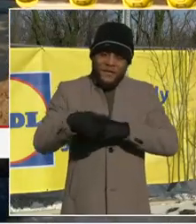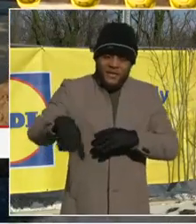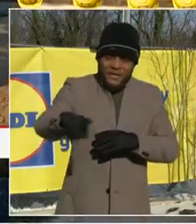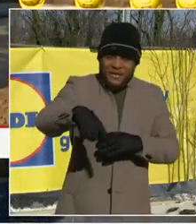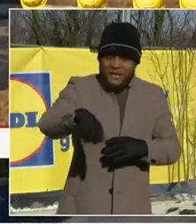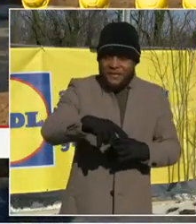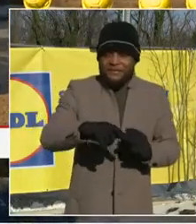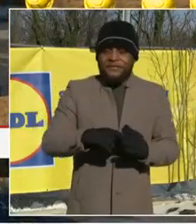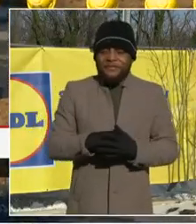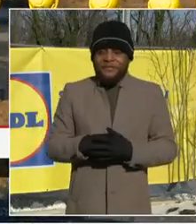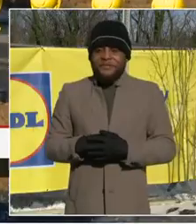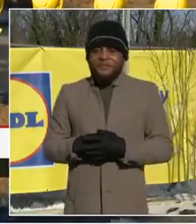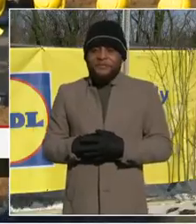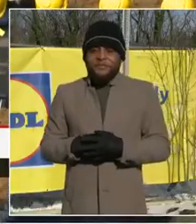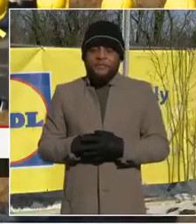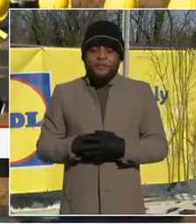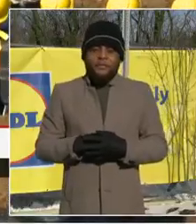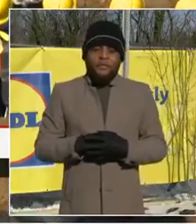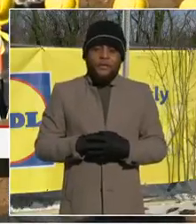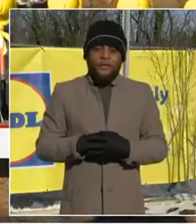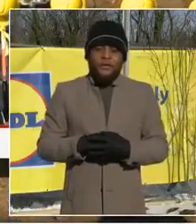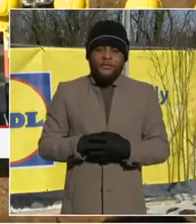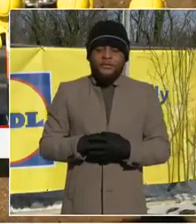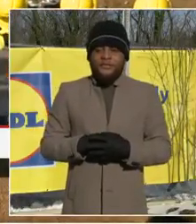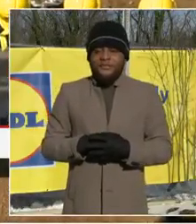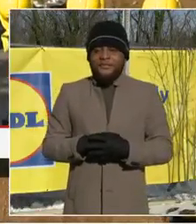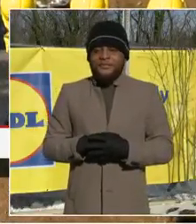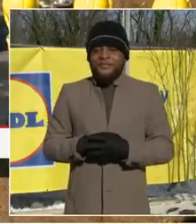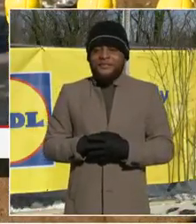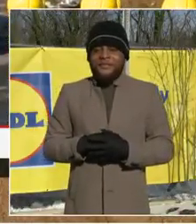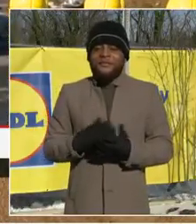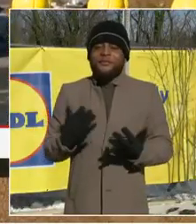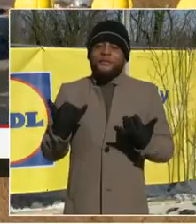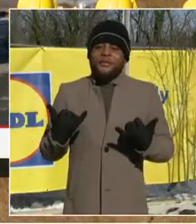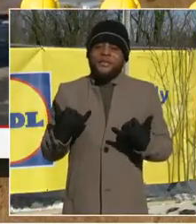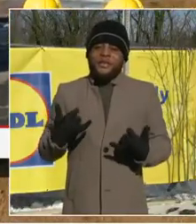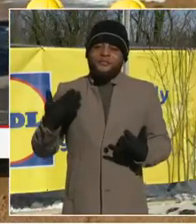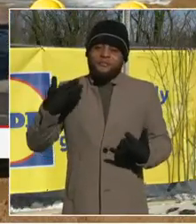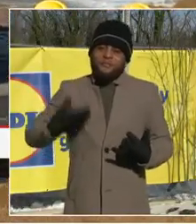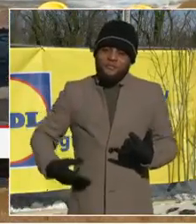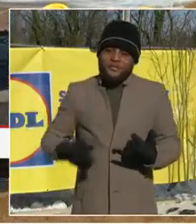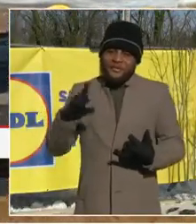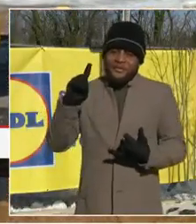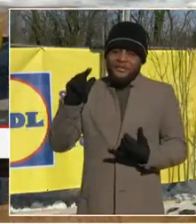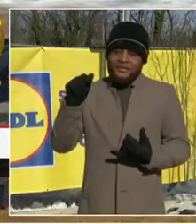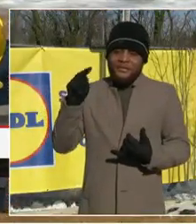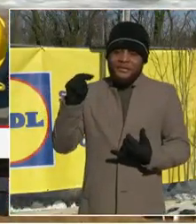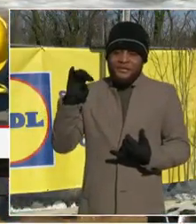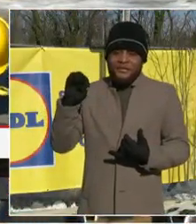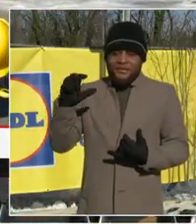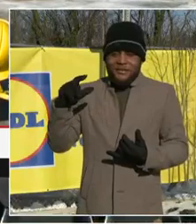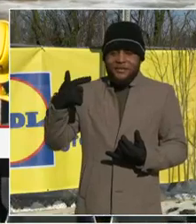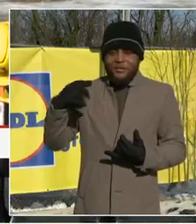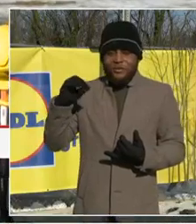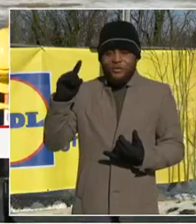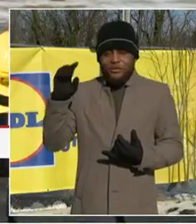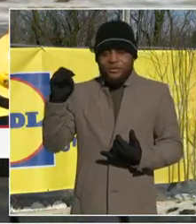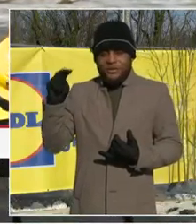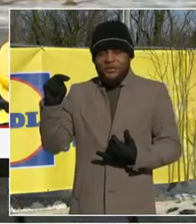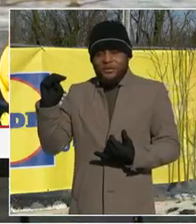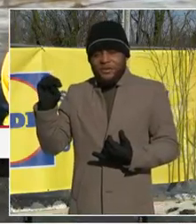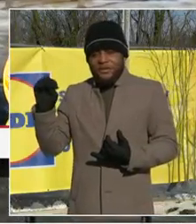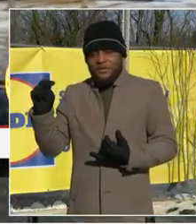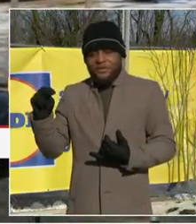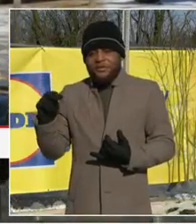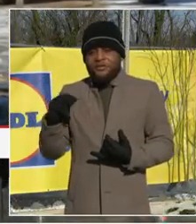Tough act to follow, as expected. Daniel Goodman with Lidl U.S., Director of Real Estate. Extremely proud to be here